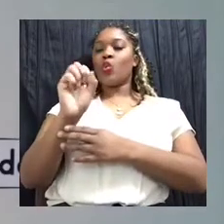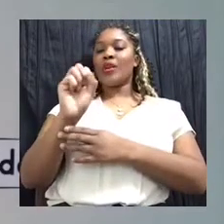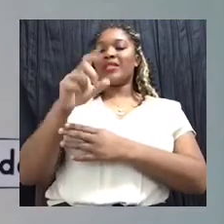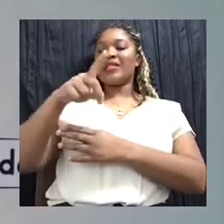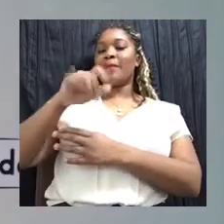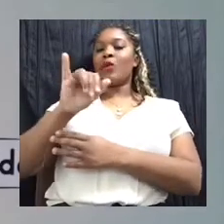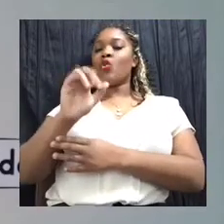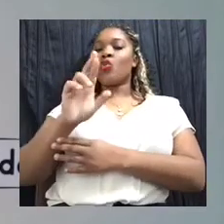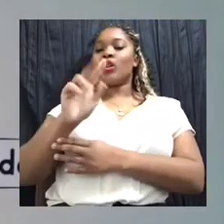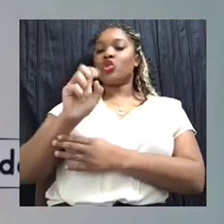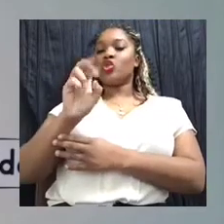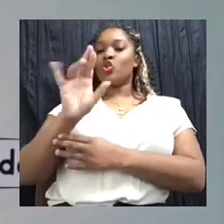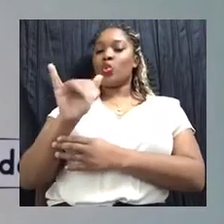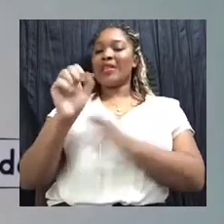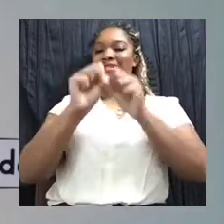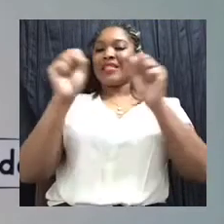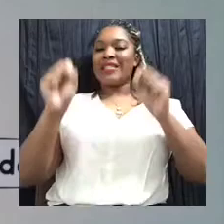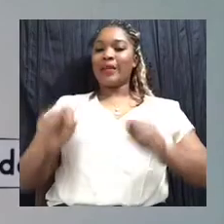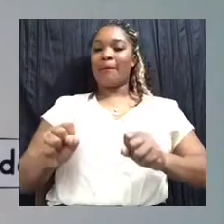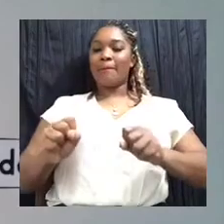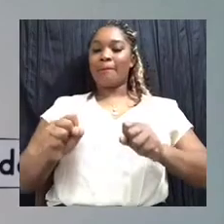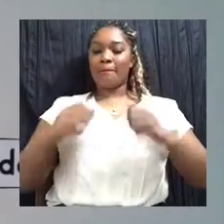this exchange for us.